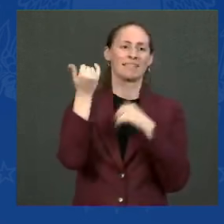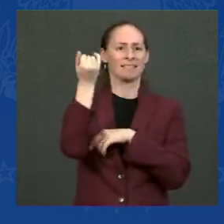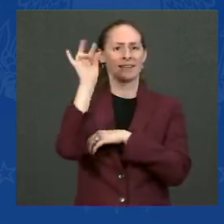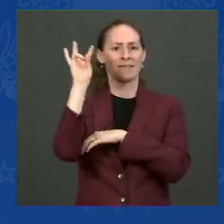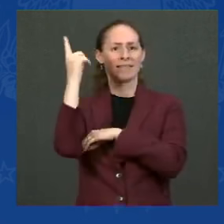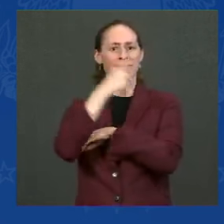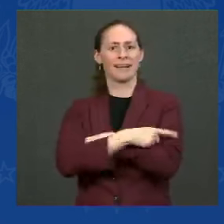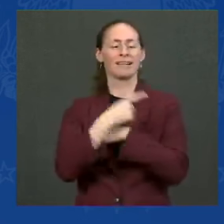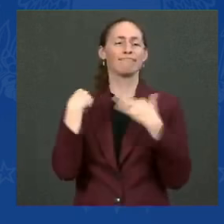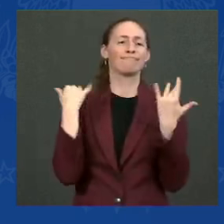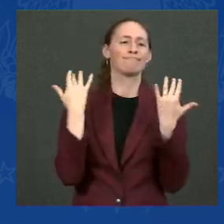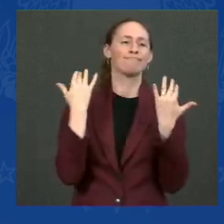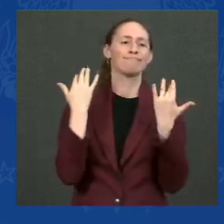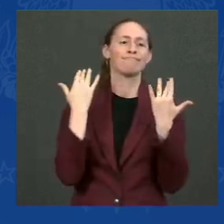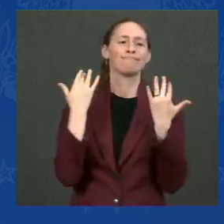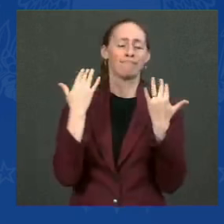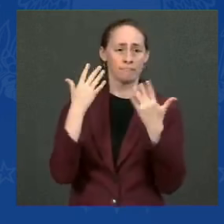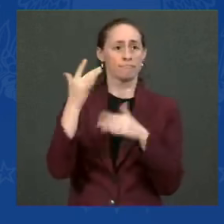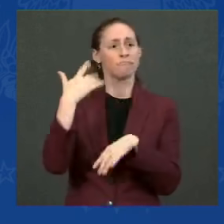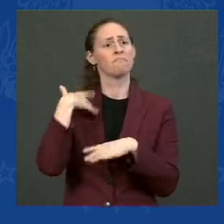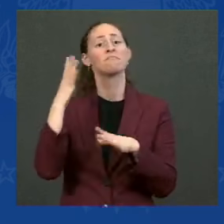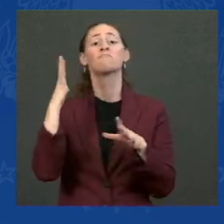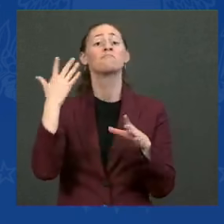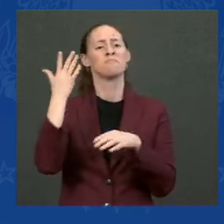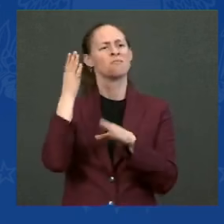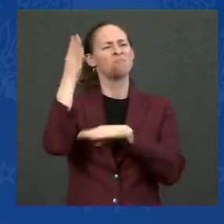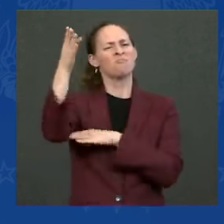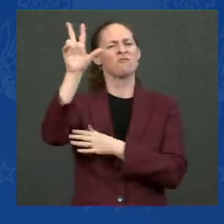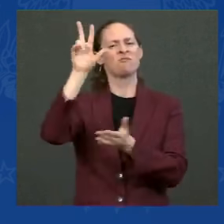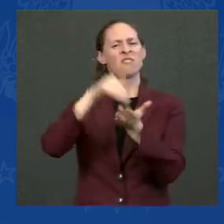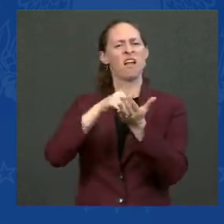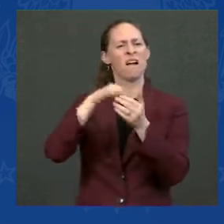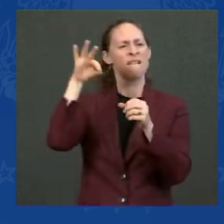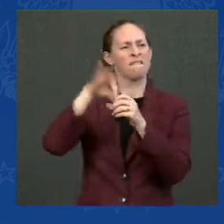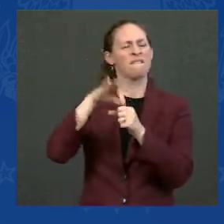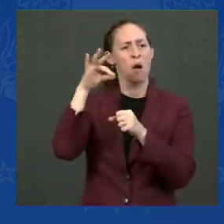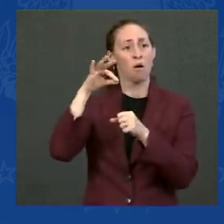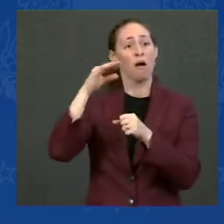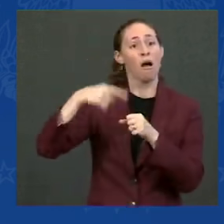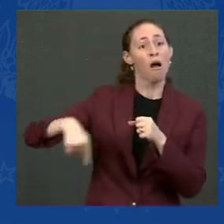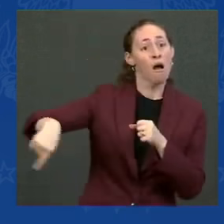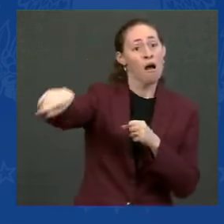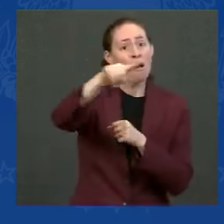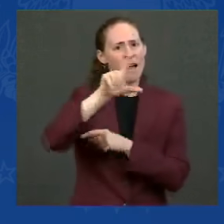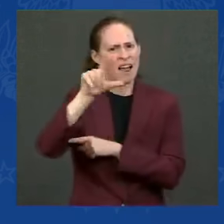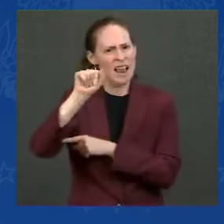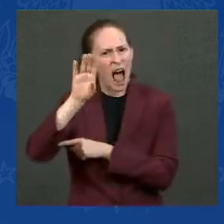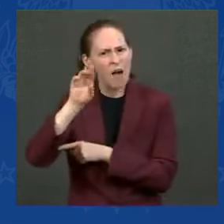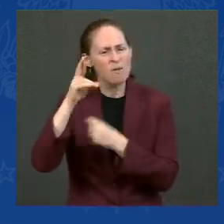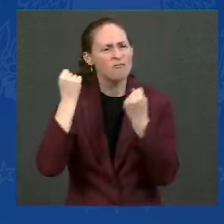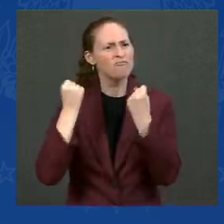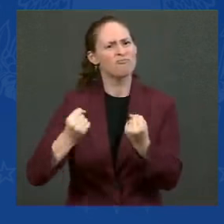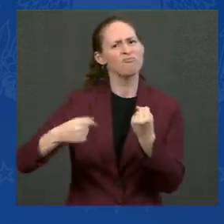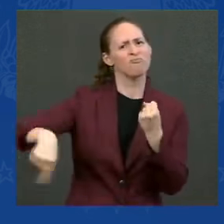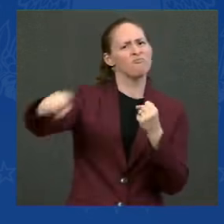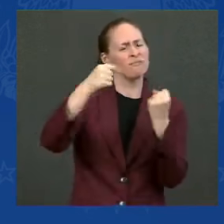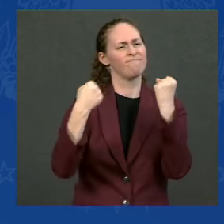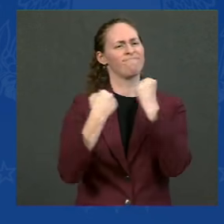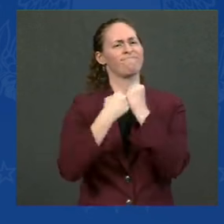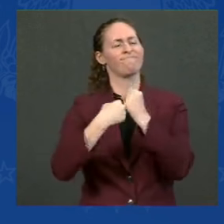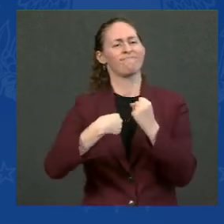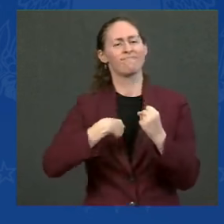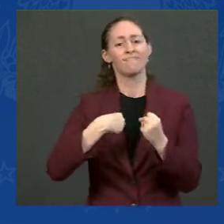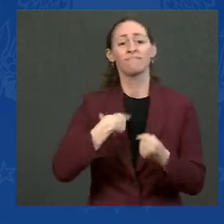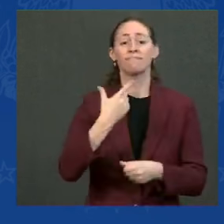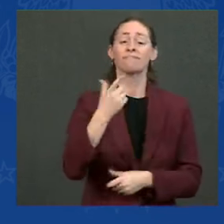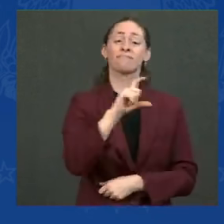won by 3,300 votes and labor, including the police unions as well as the